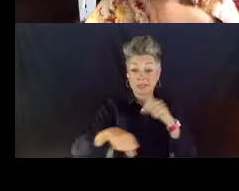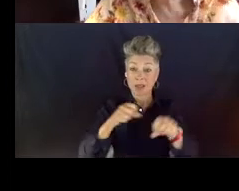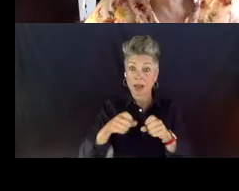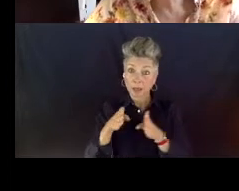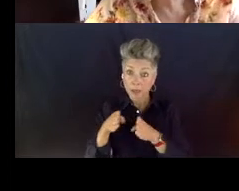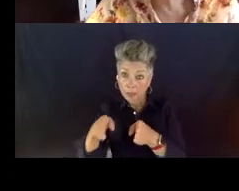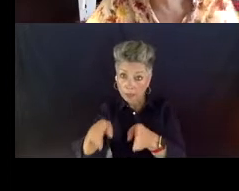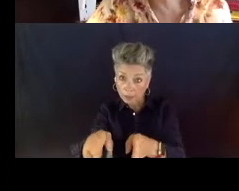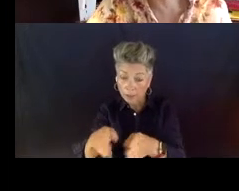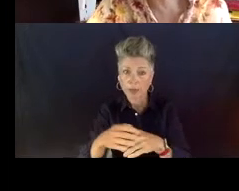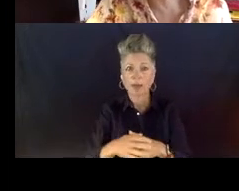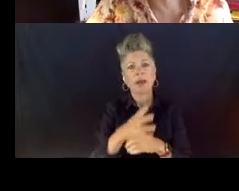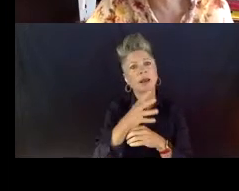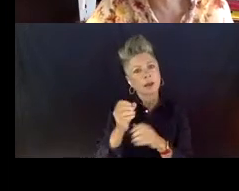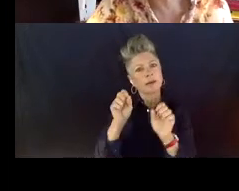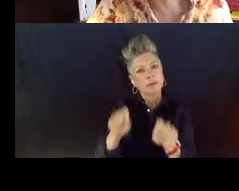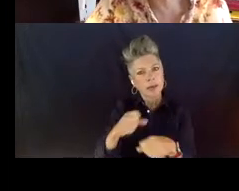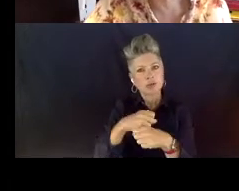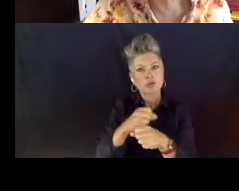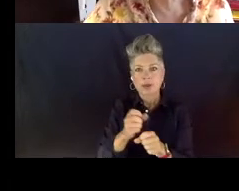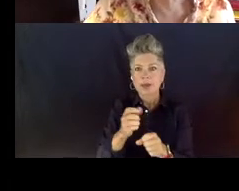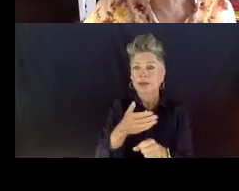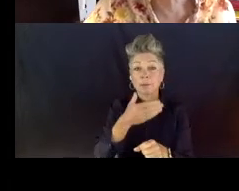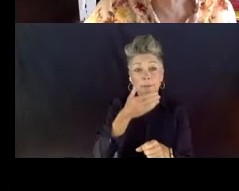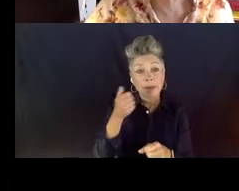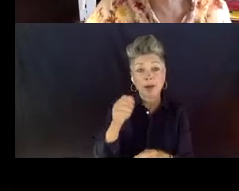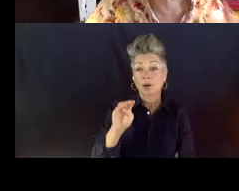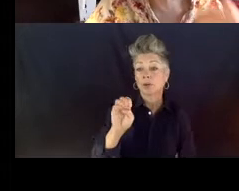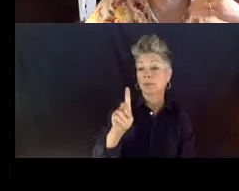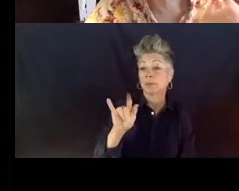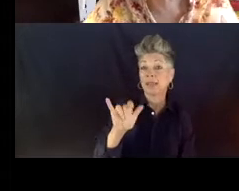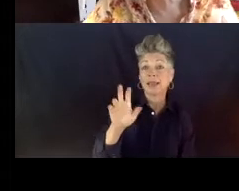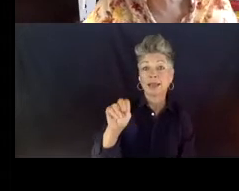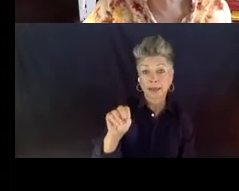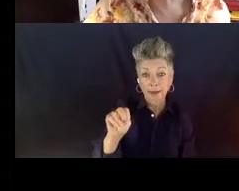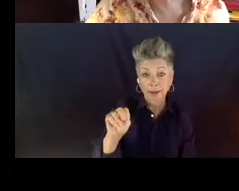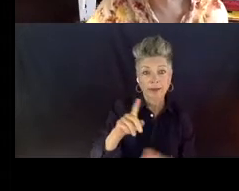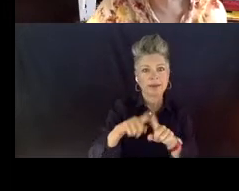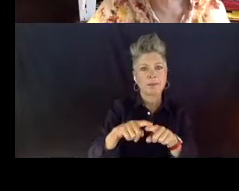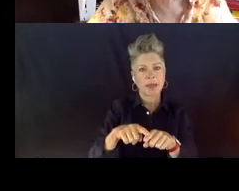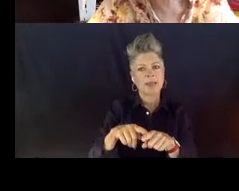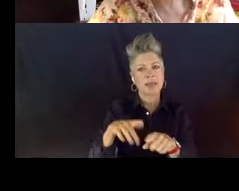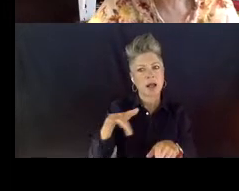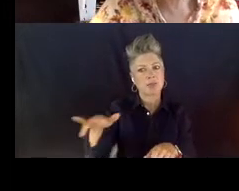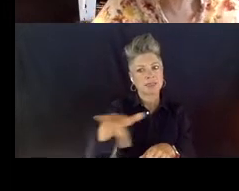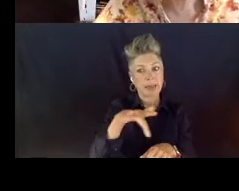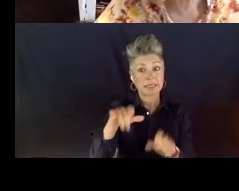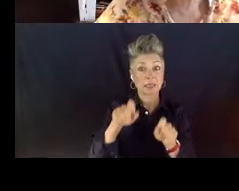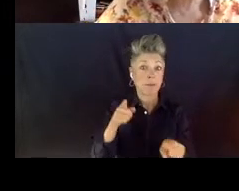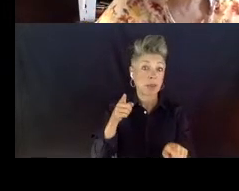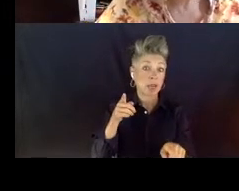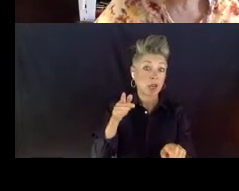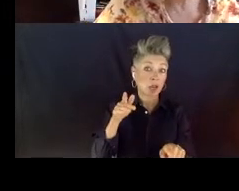to really creating medians depending on how much space you have. These can be long and continuous